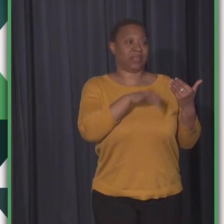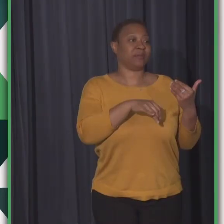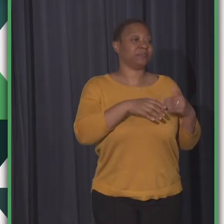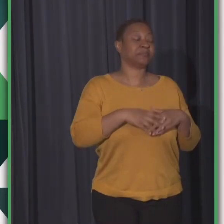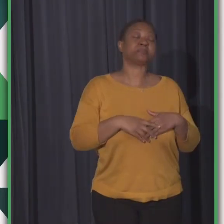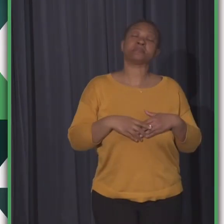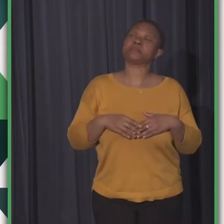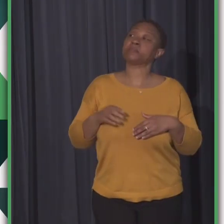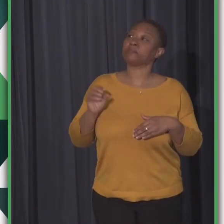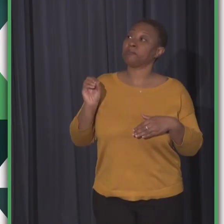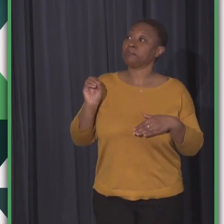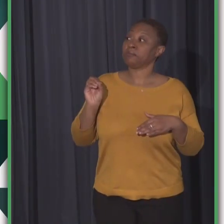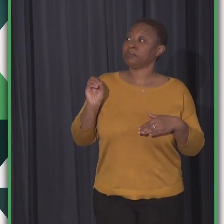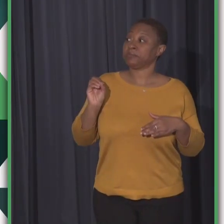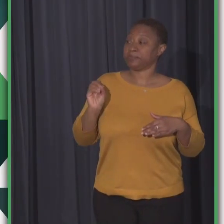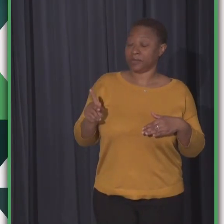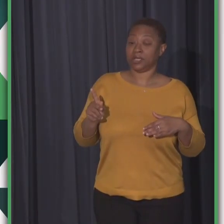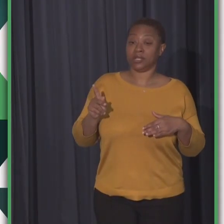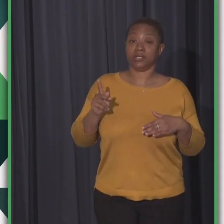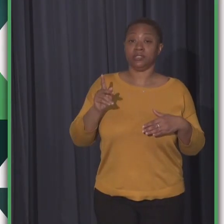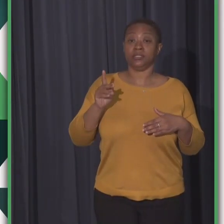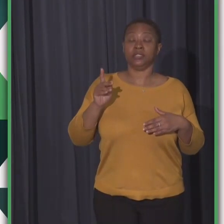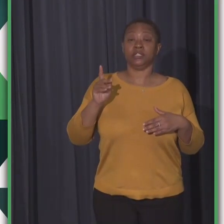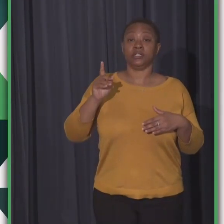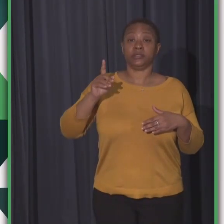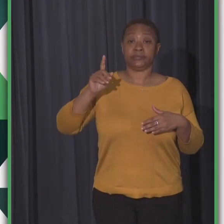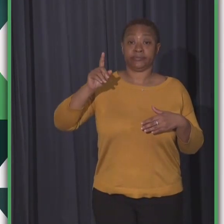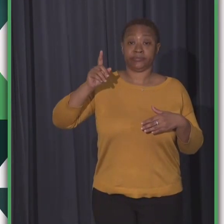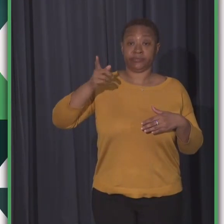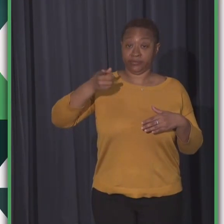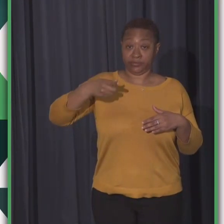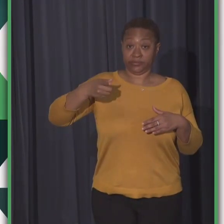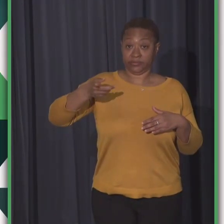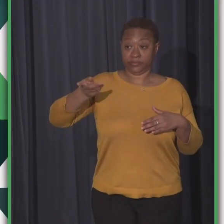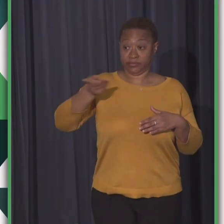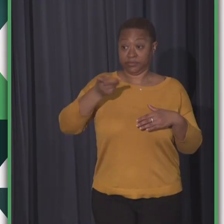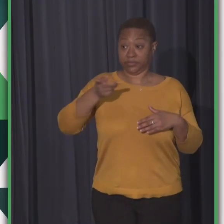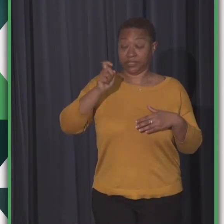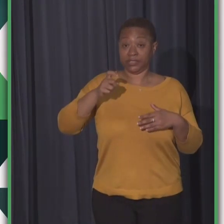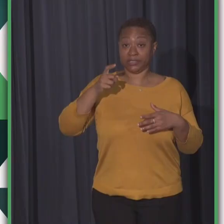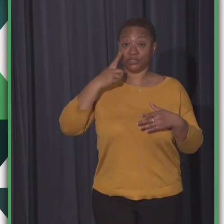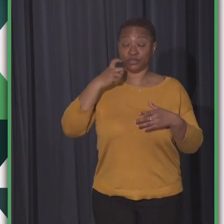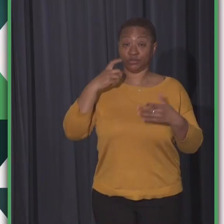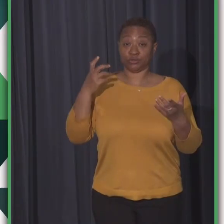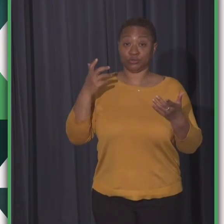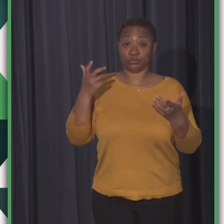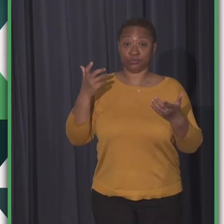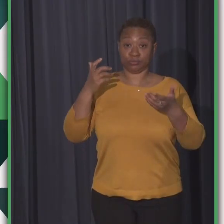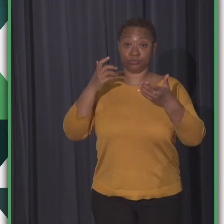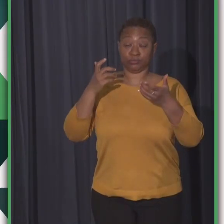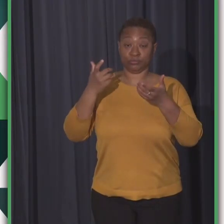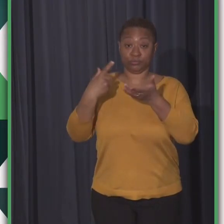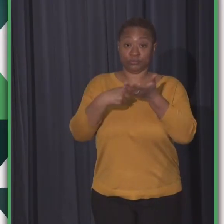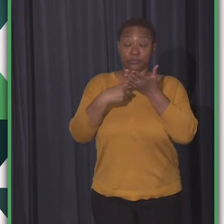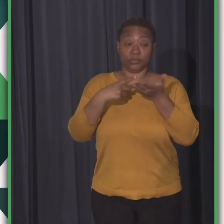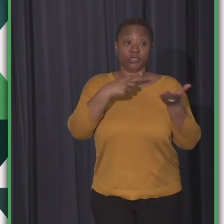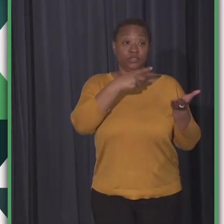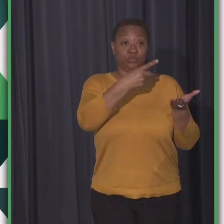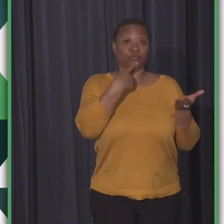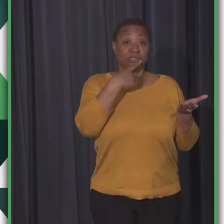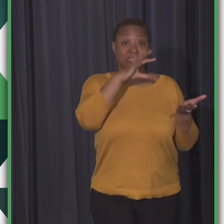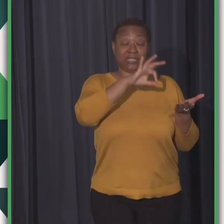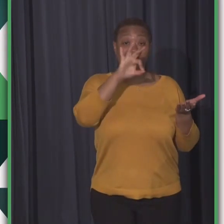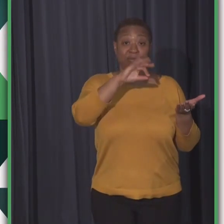Okay, all right. So you're saying it need to be some synergy here, and as far as because the number, then when you say it's a